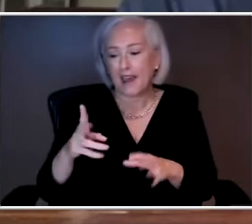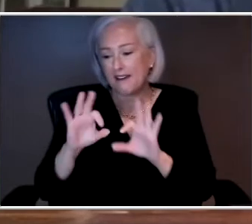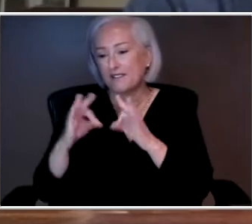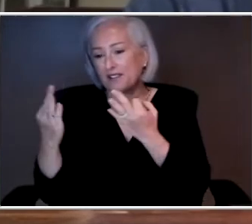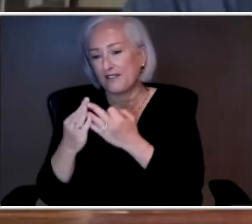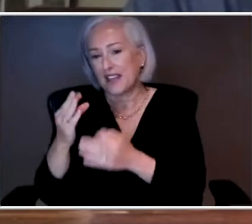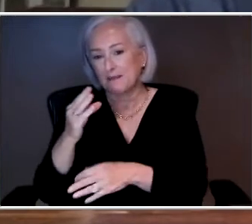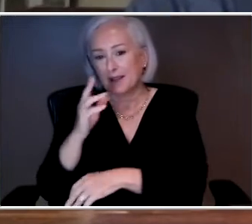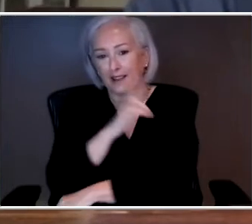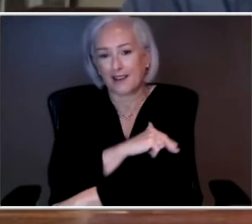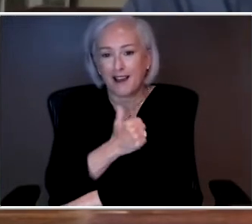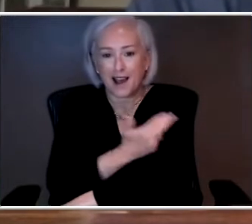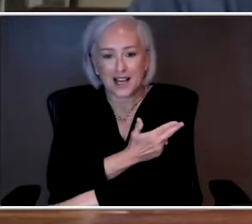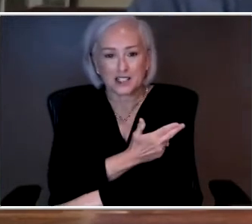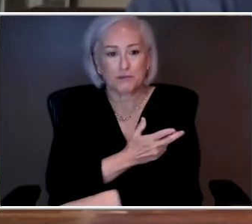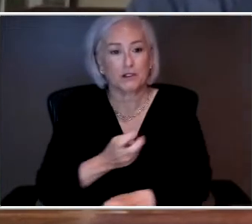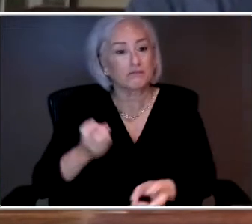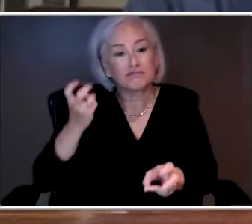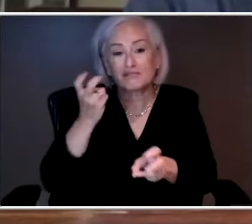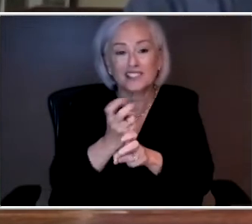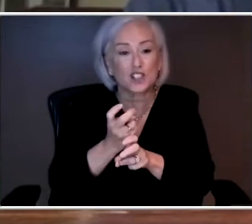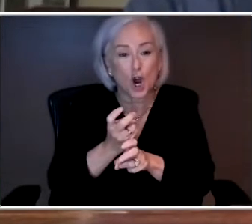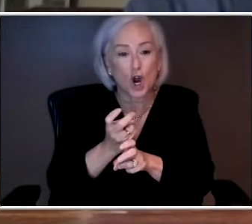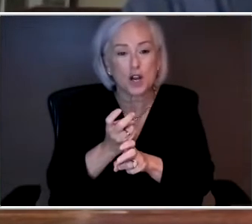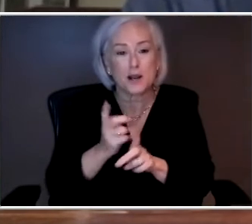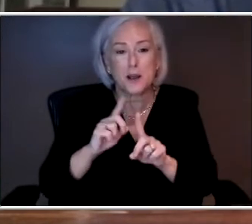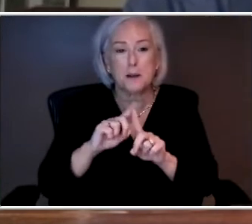but make it work.